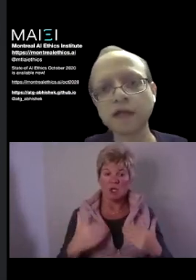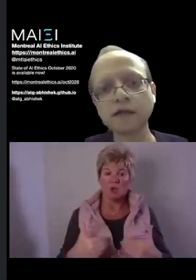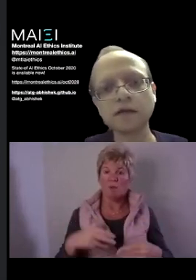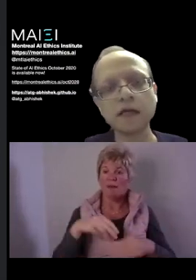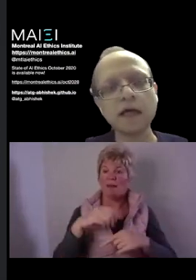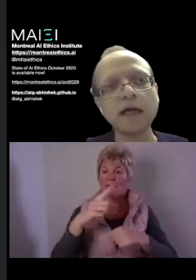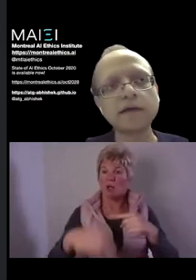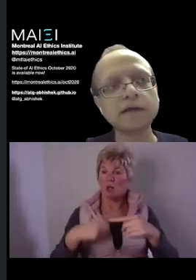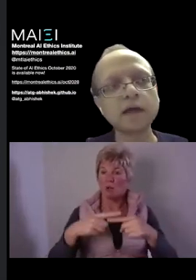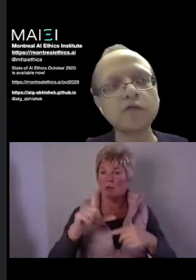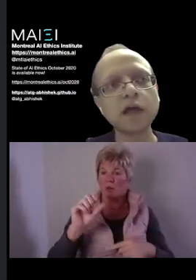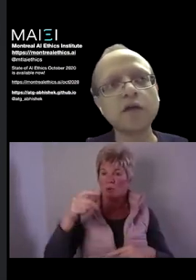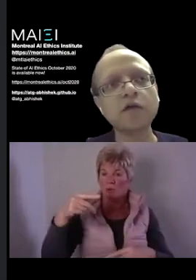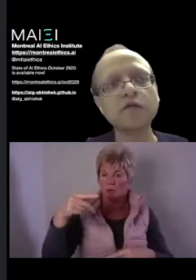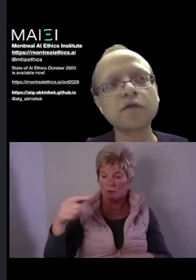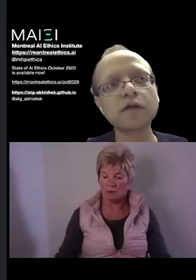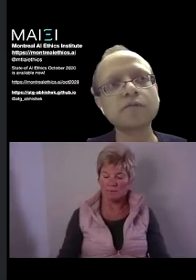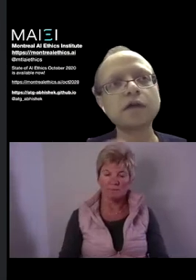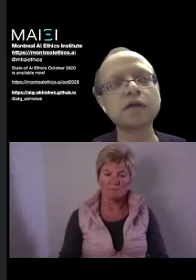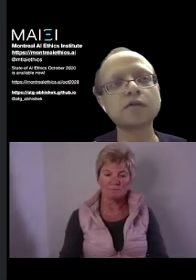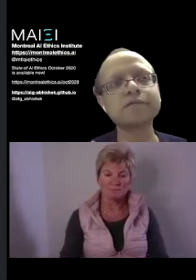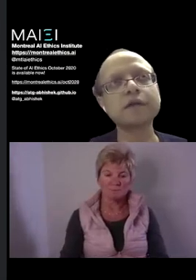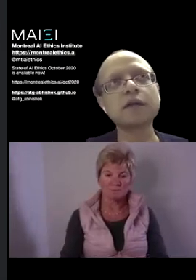often presented as a way of,